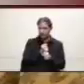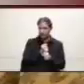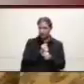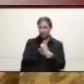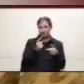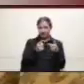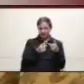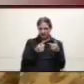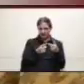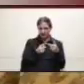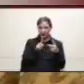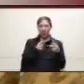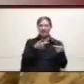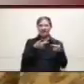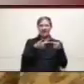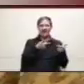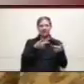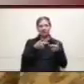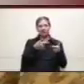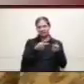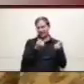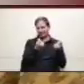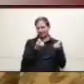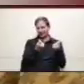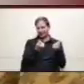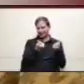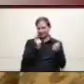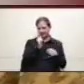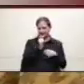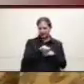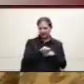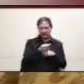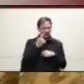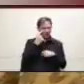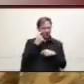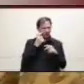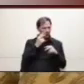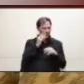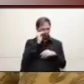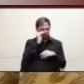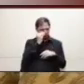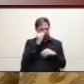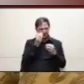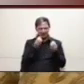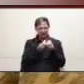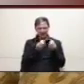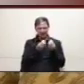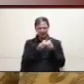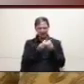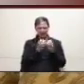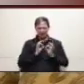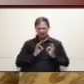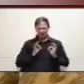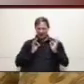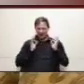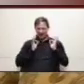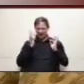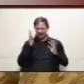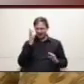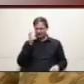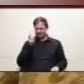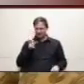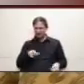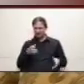Then your litigation expenses. I know that there was something in the news regarding the mayor and I think the speaker. There was